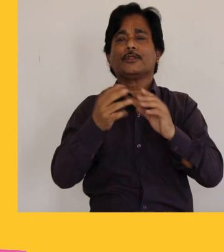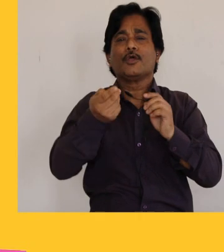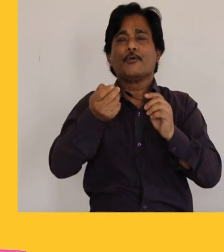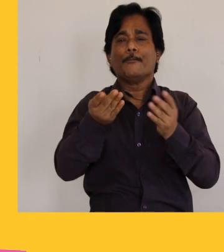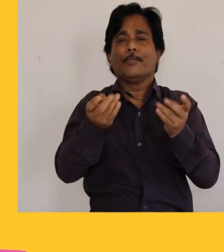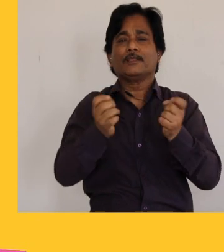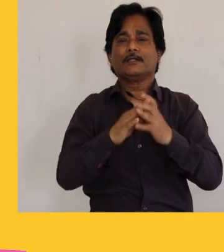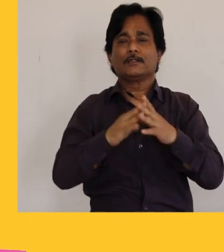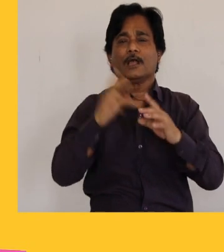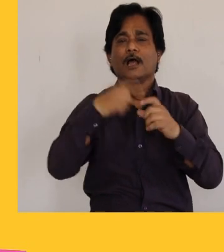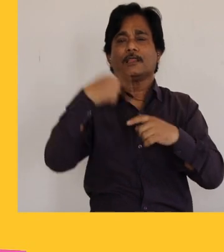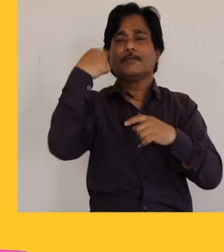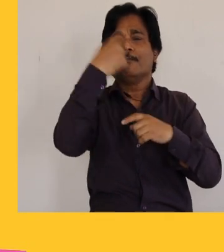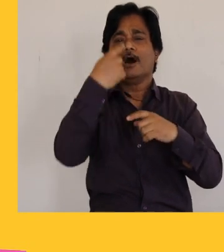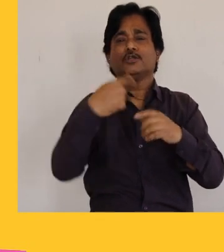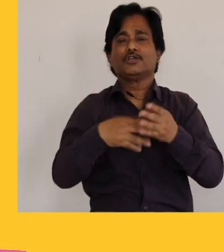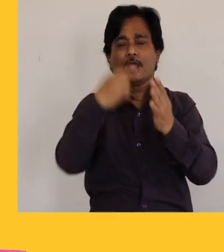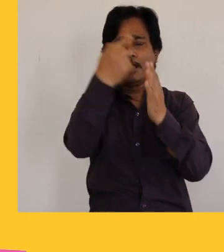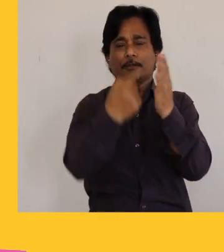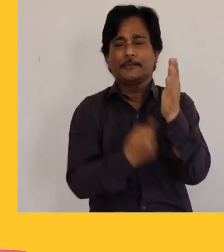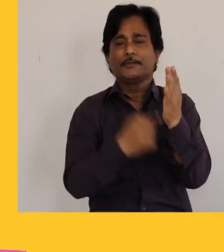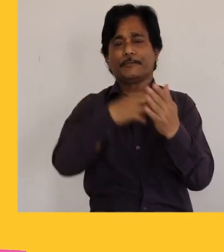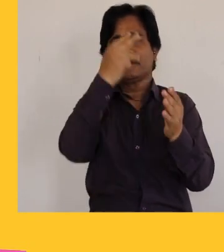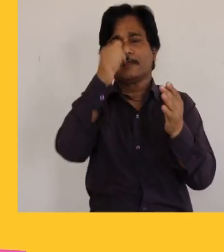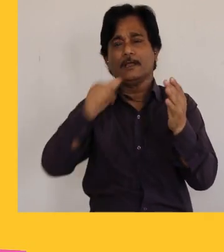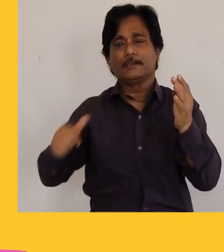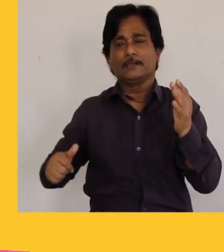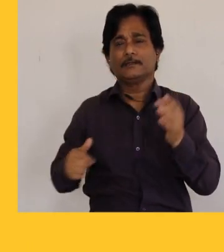date, participants, program schedule, theme, etc.